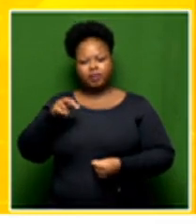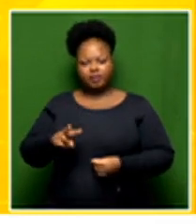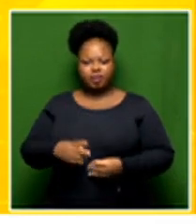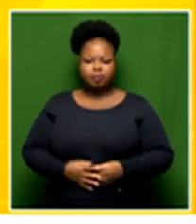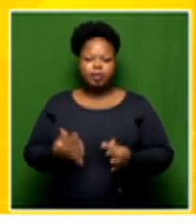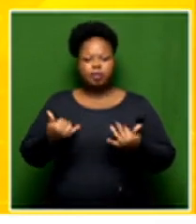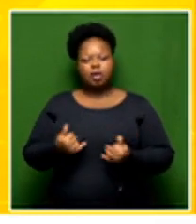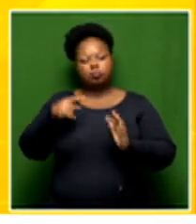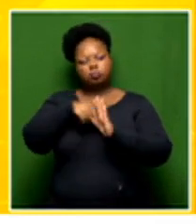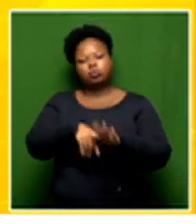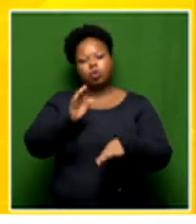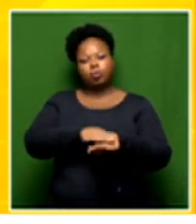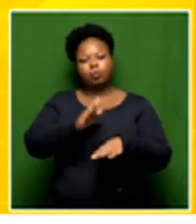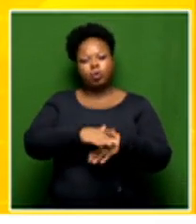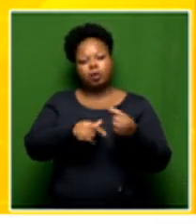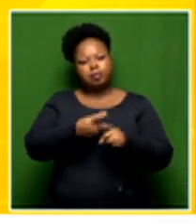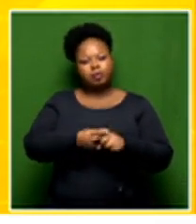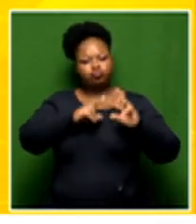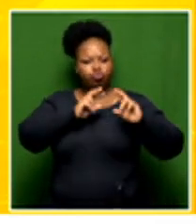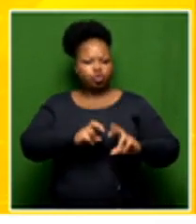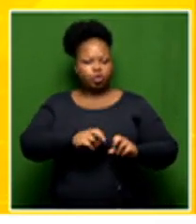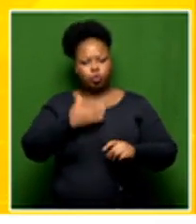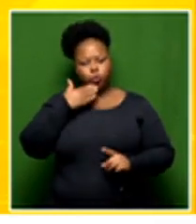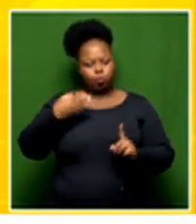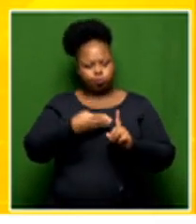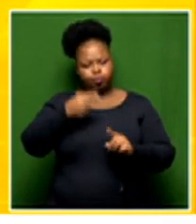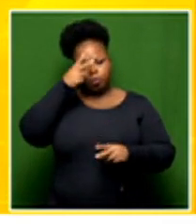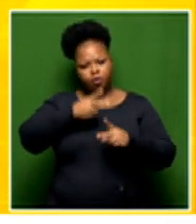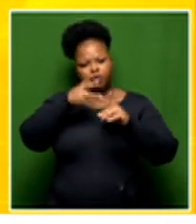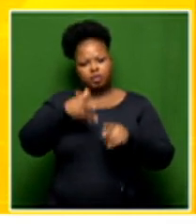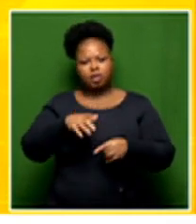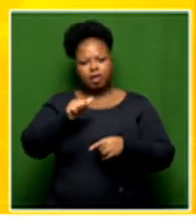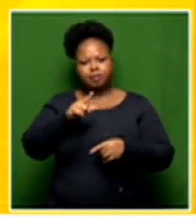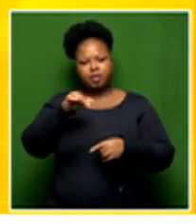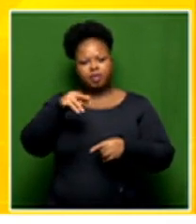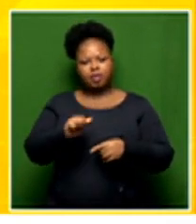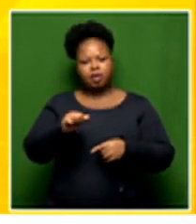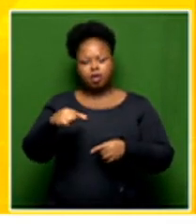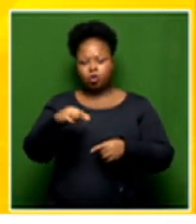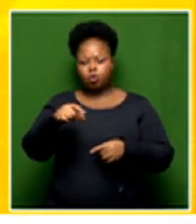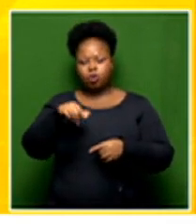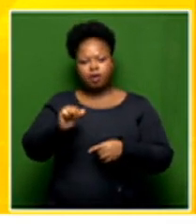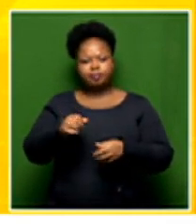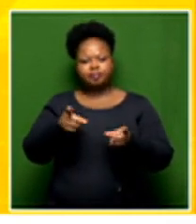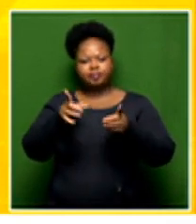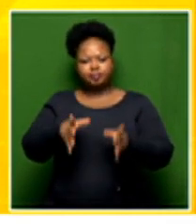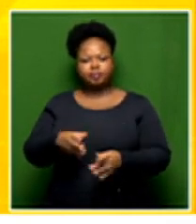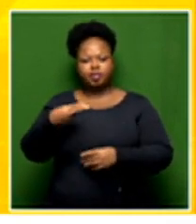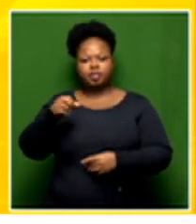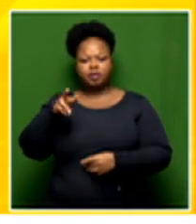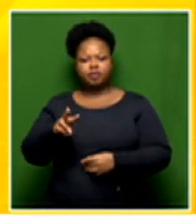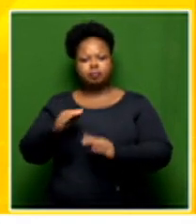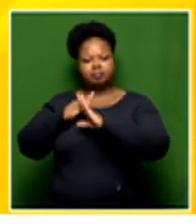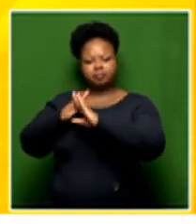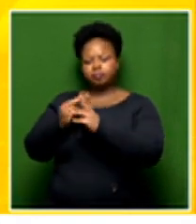to talk to us more about some of the advances in research is Professor Ameena Goga, who's Director for the HIV Prevention